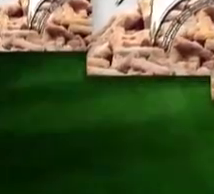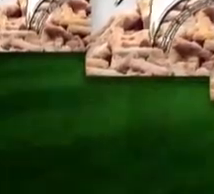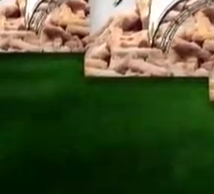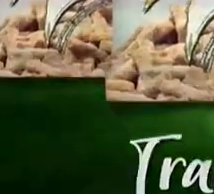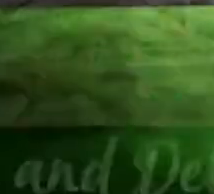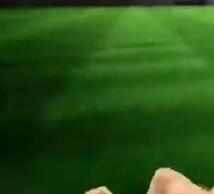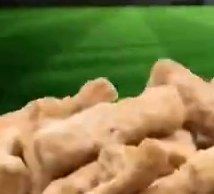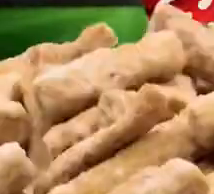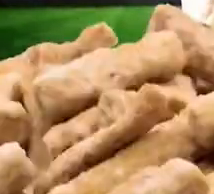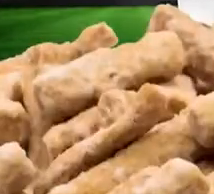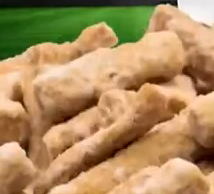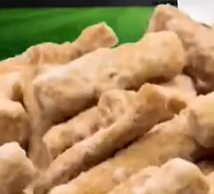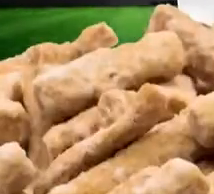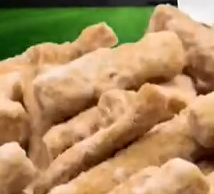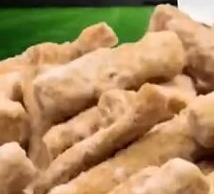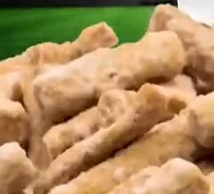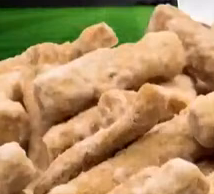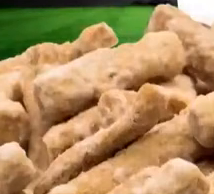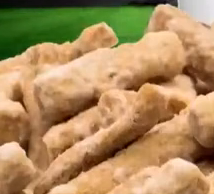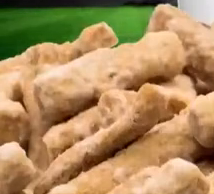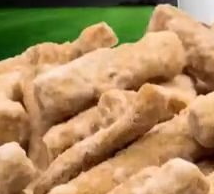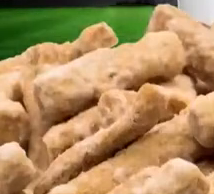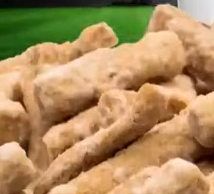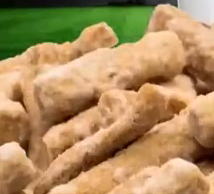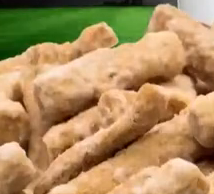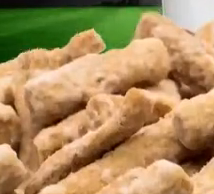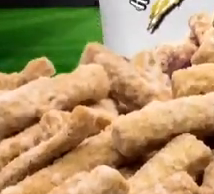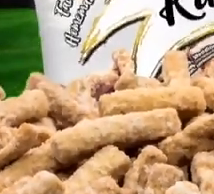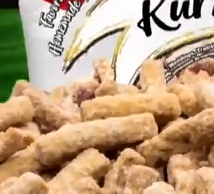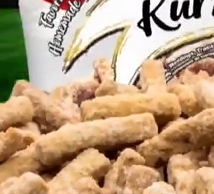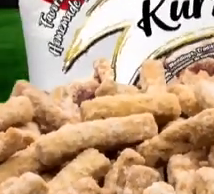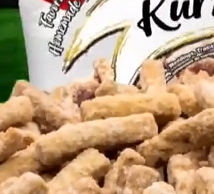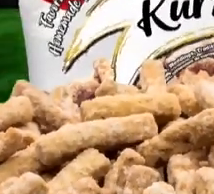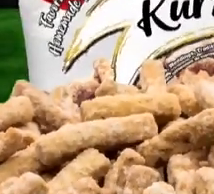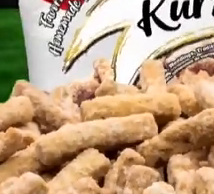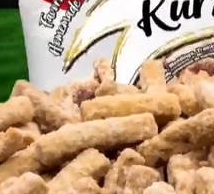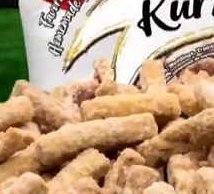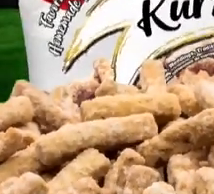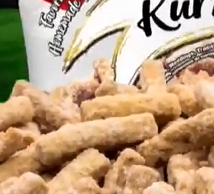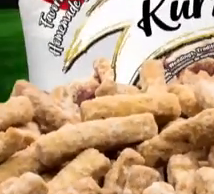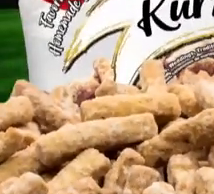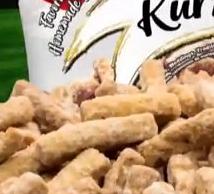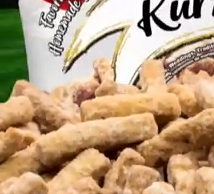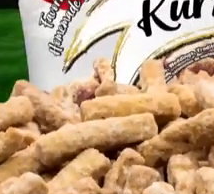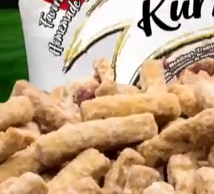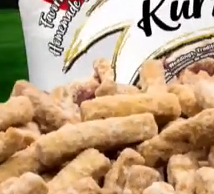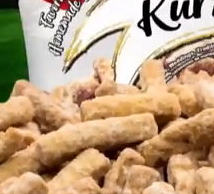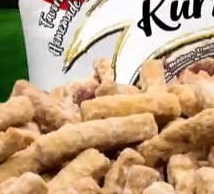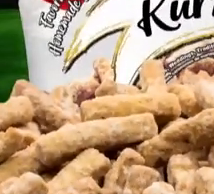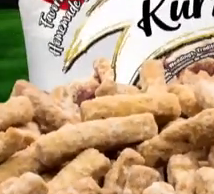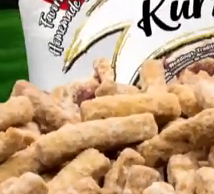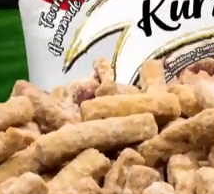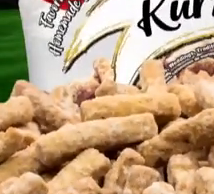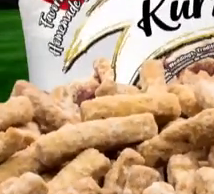Kruma. It's so crunchy and irresistible, it can knock your stumps out!